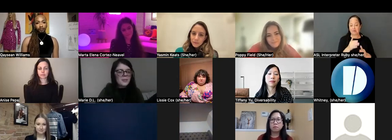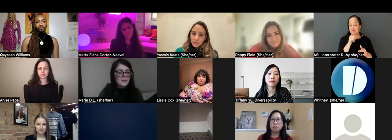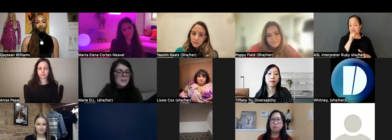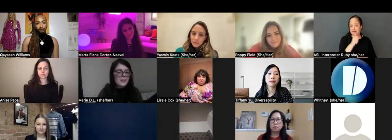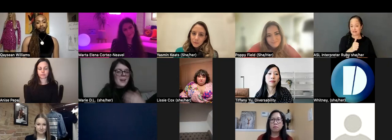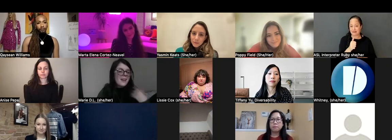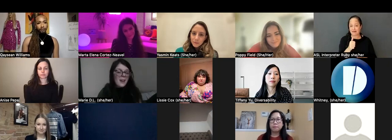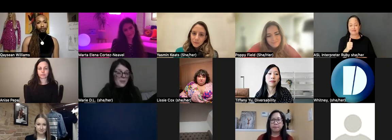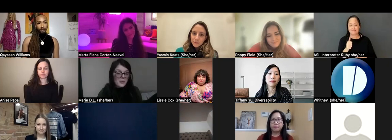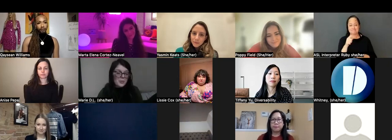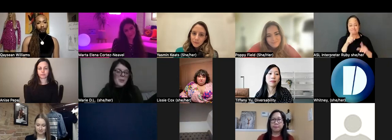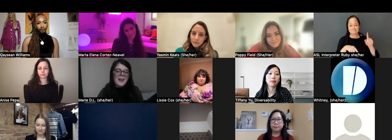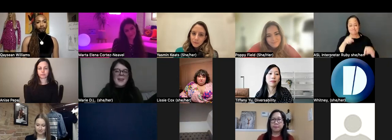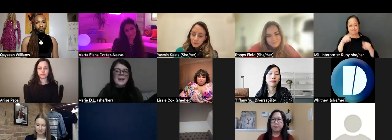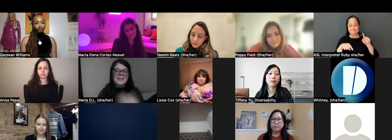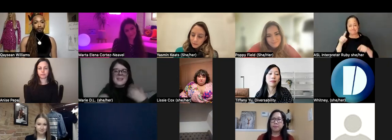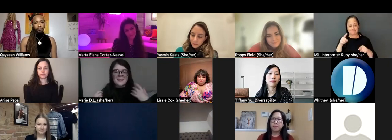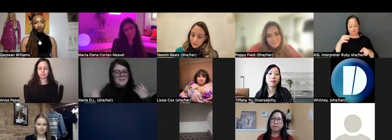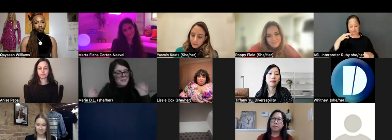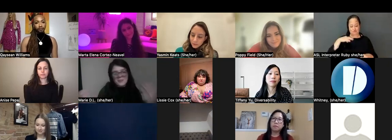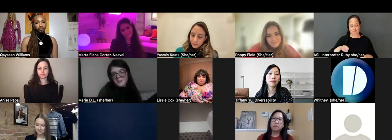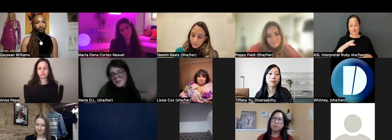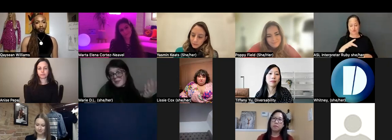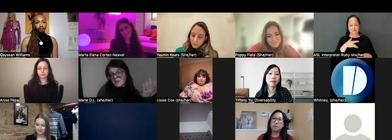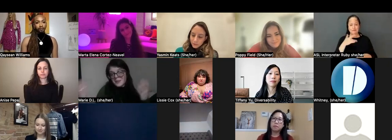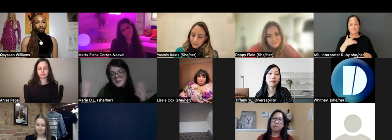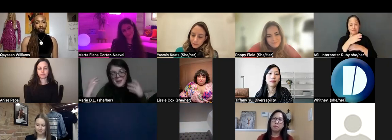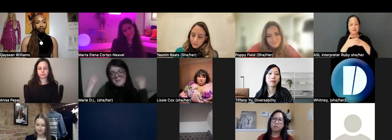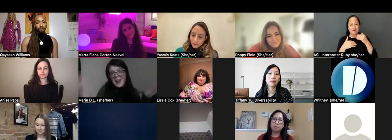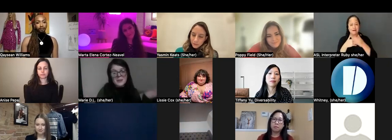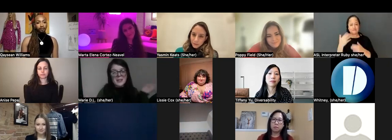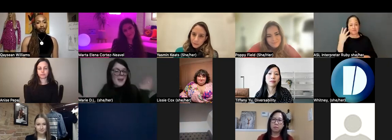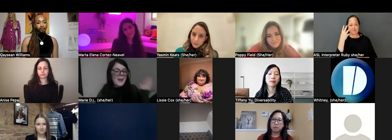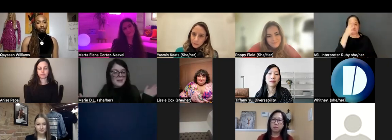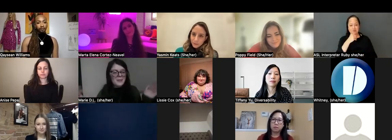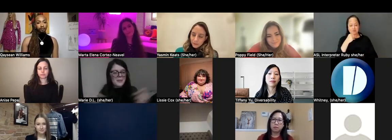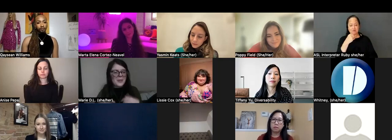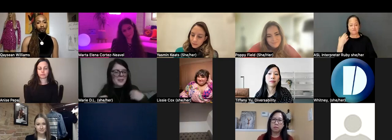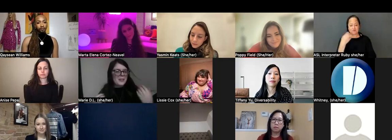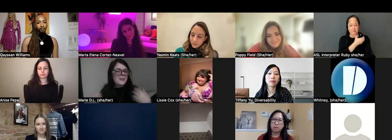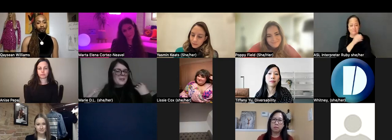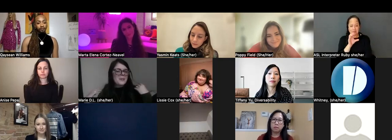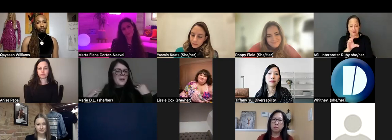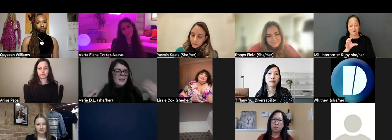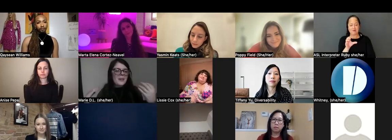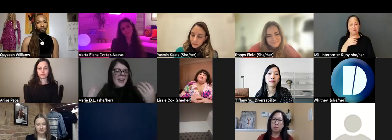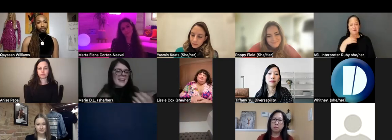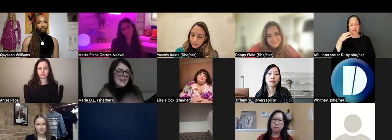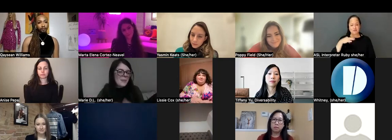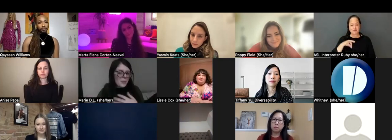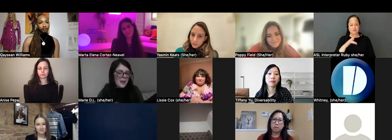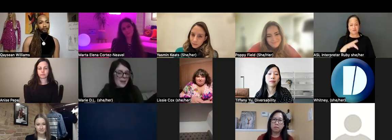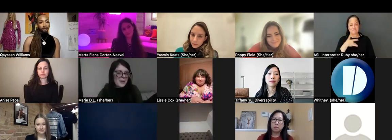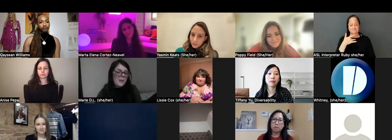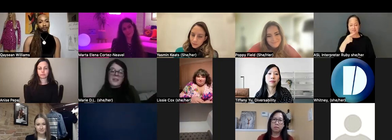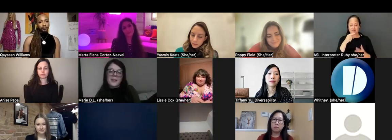deserve to feel comfortable and beautiful, empowered, powerful. We deserve to feel any type